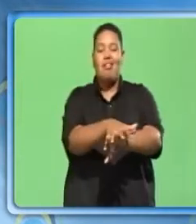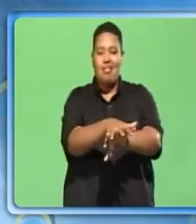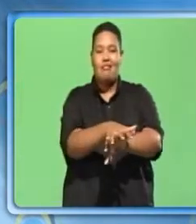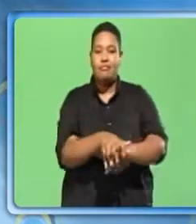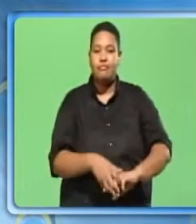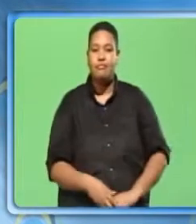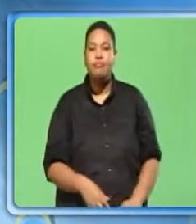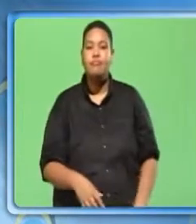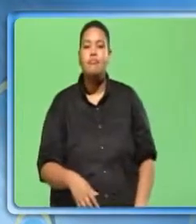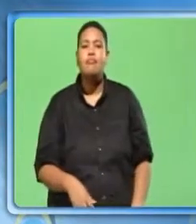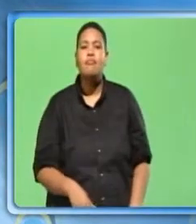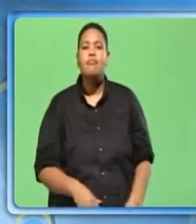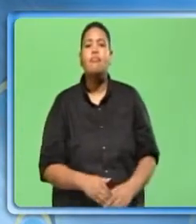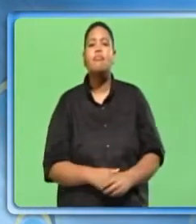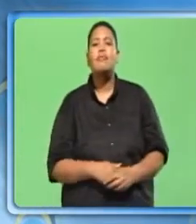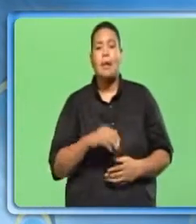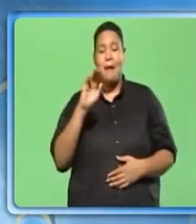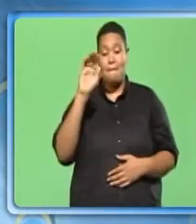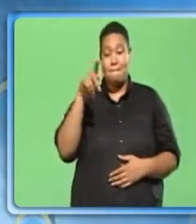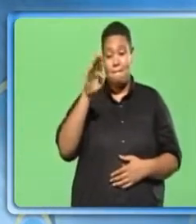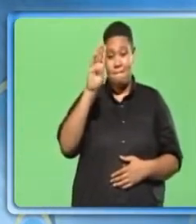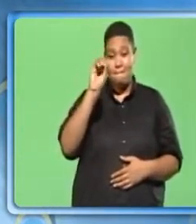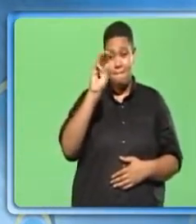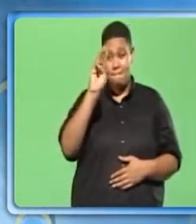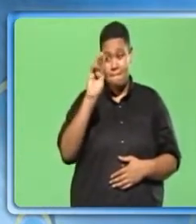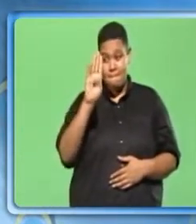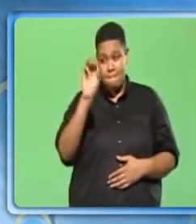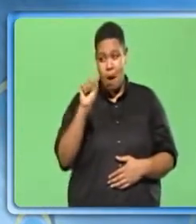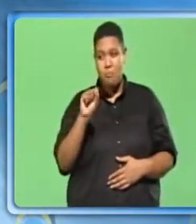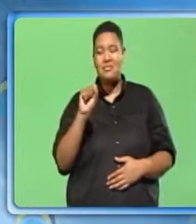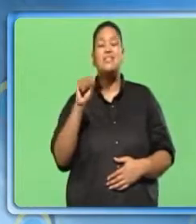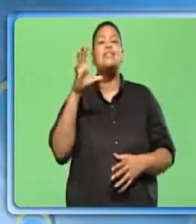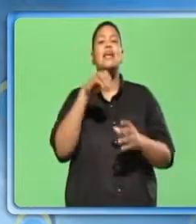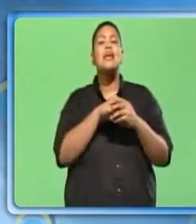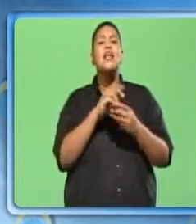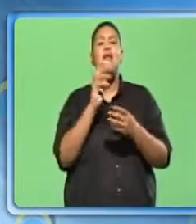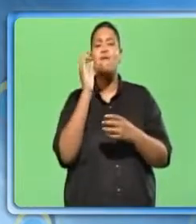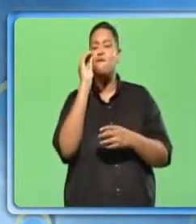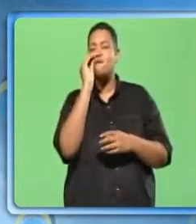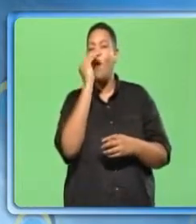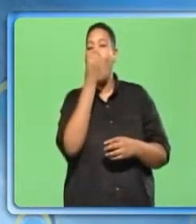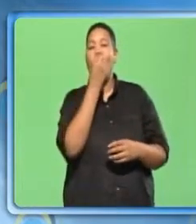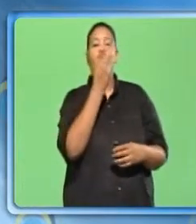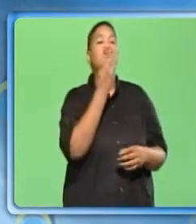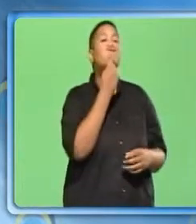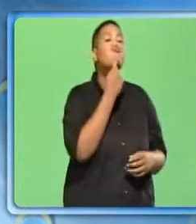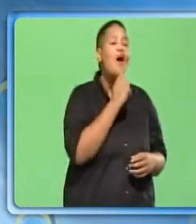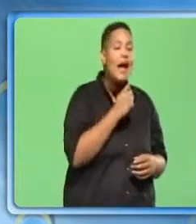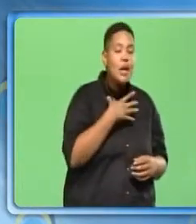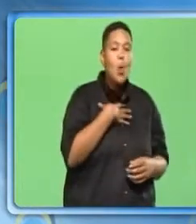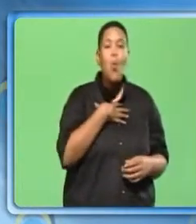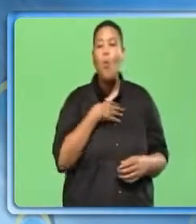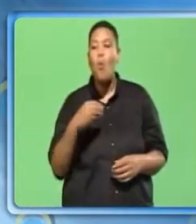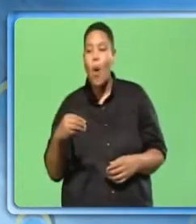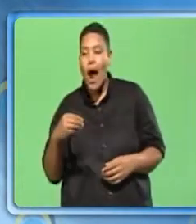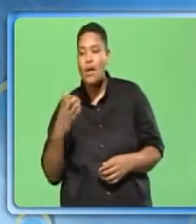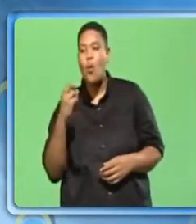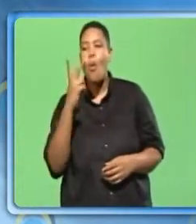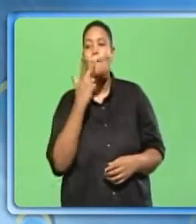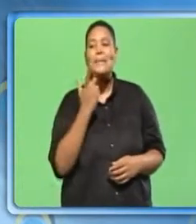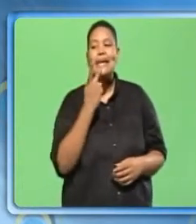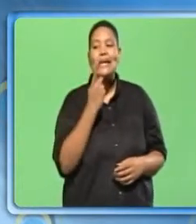In impatiens, bombs, the flower petal is red, white, or